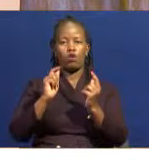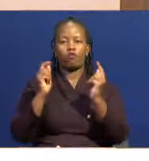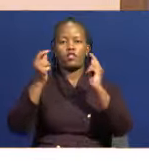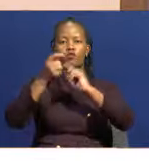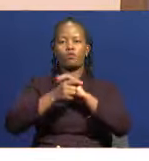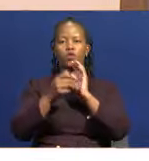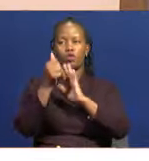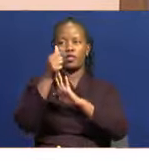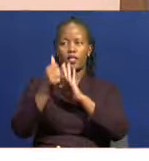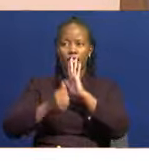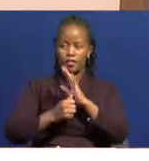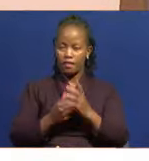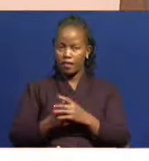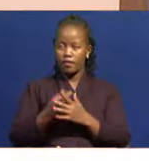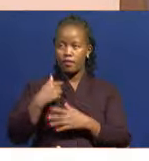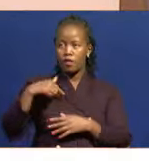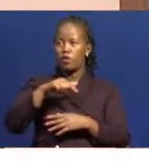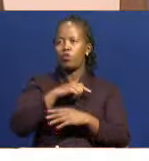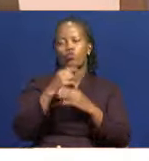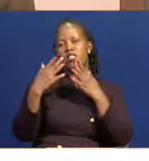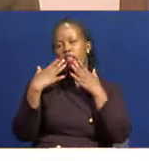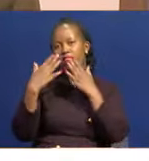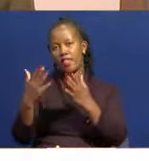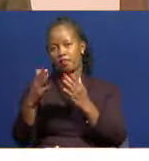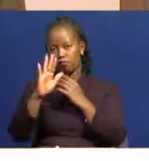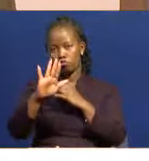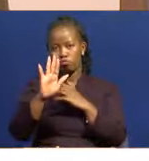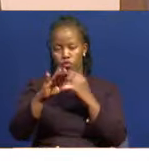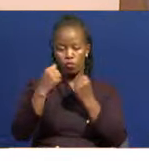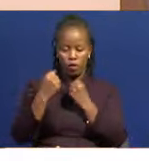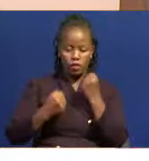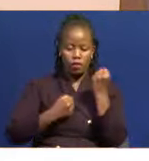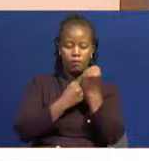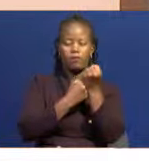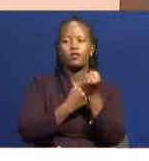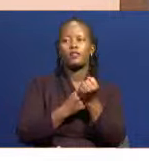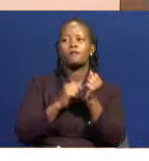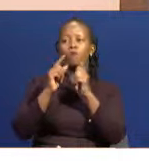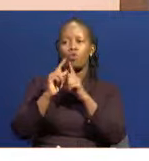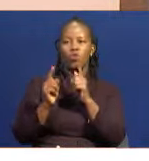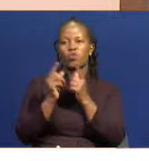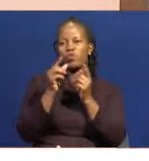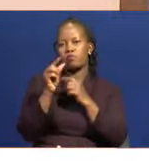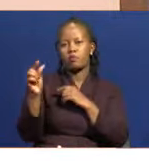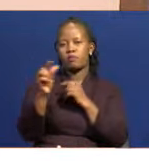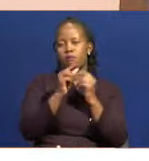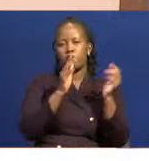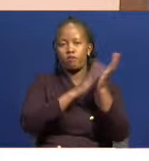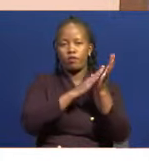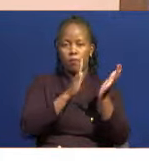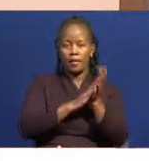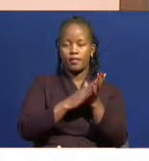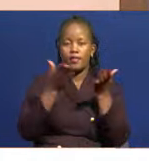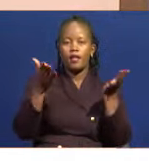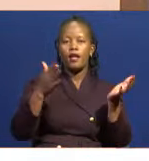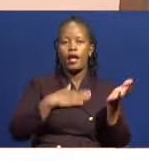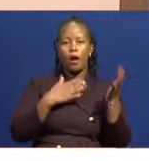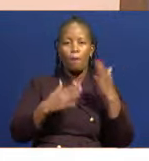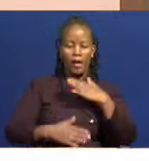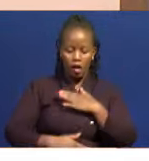agenda. We appreciate your support. With those brief remarks, it's now my pleasure